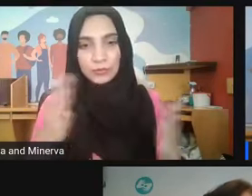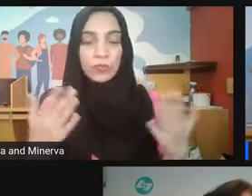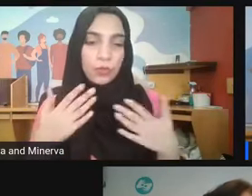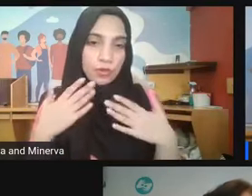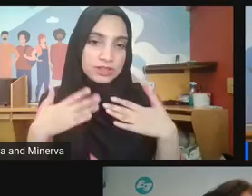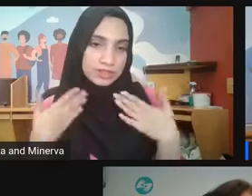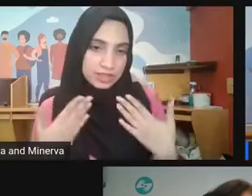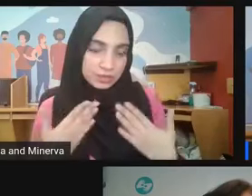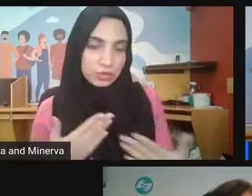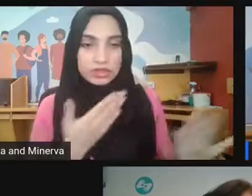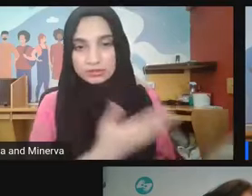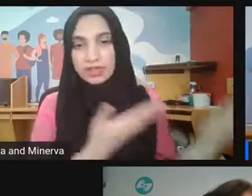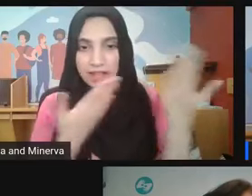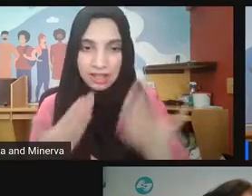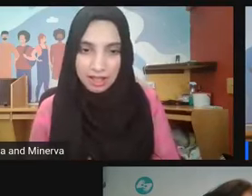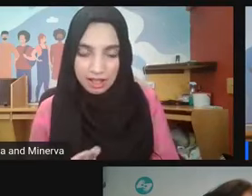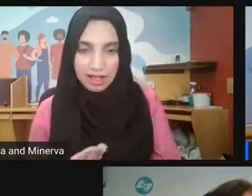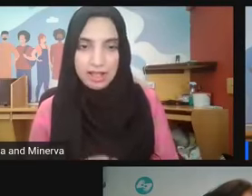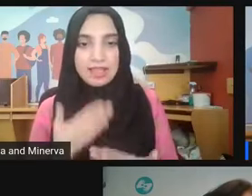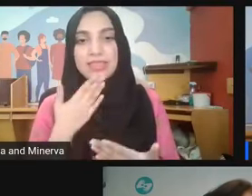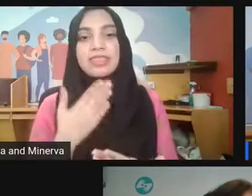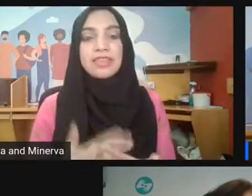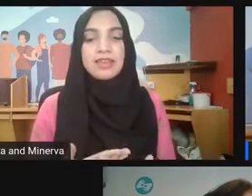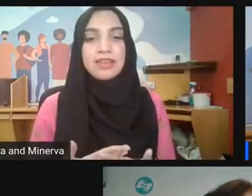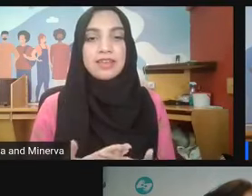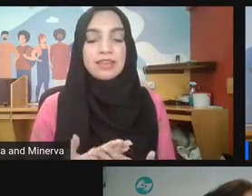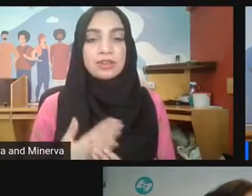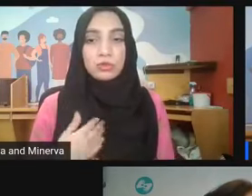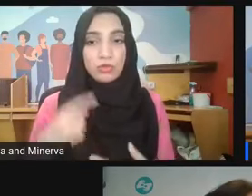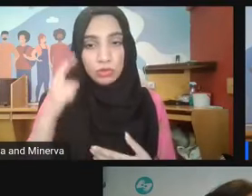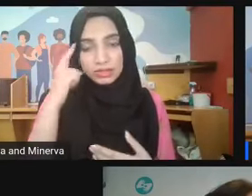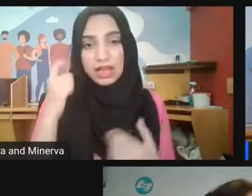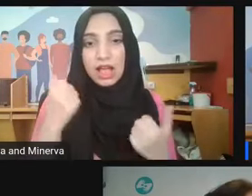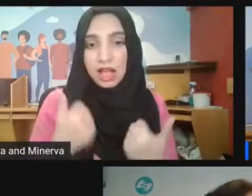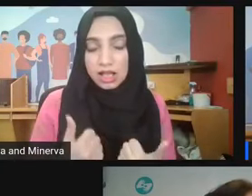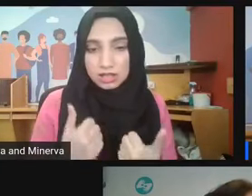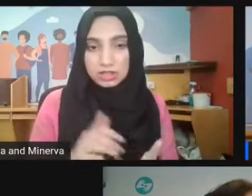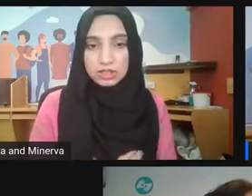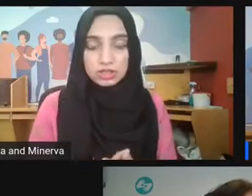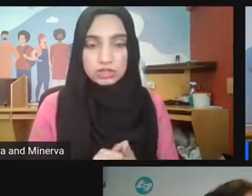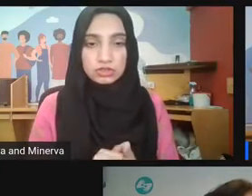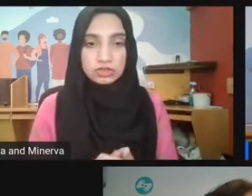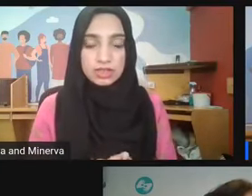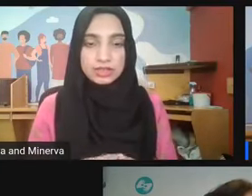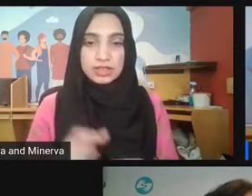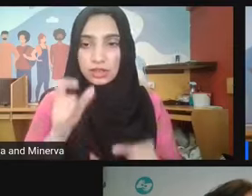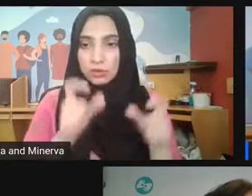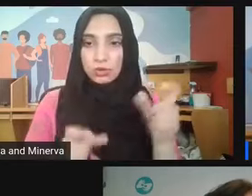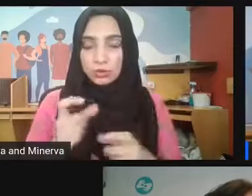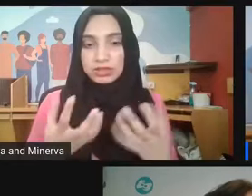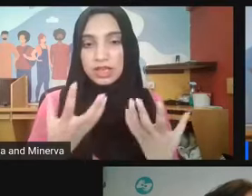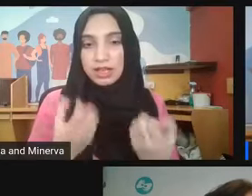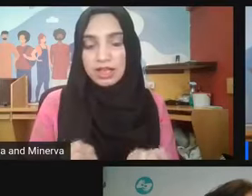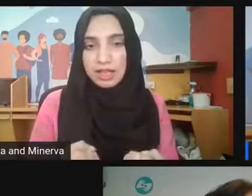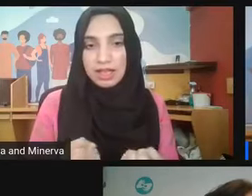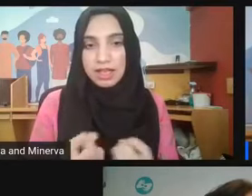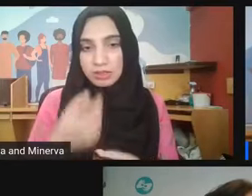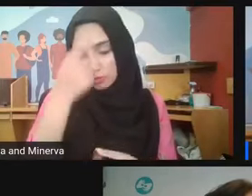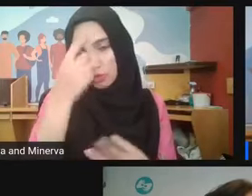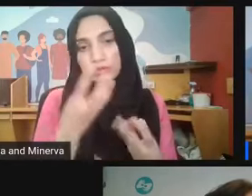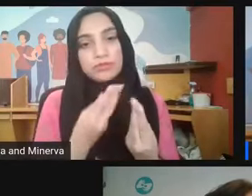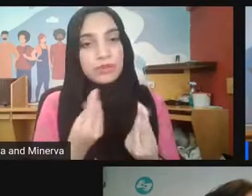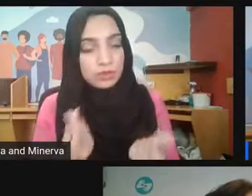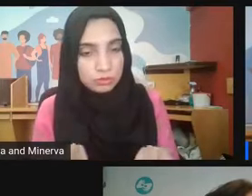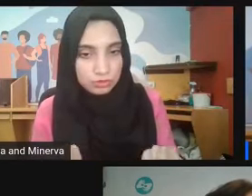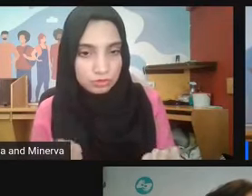the survivors have something specially customized for them, given how taboo this is, how people don't talk about it, how people